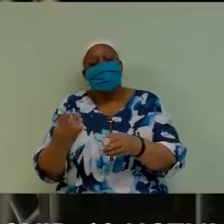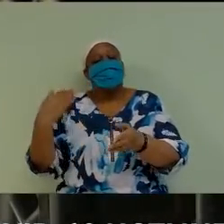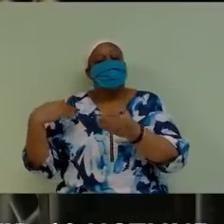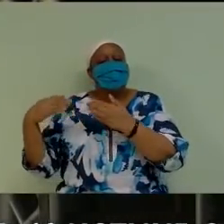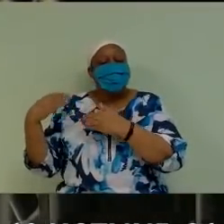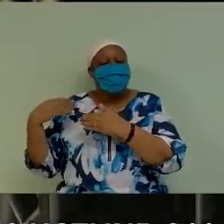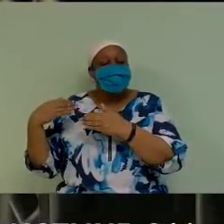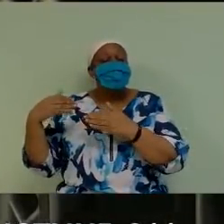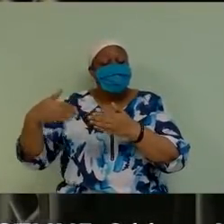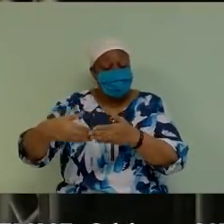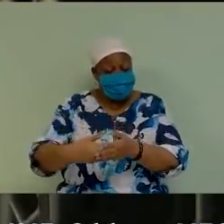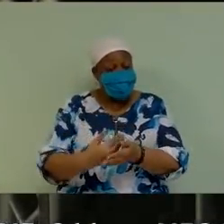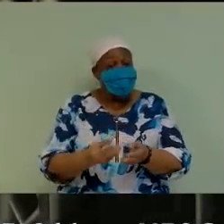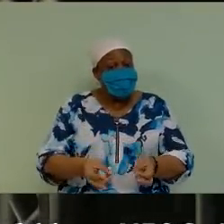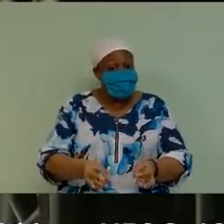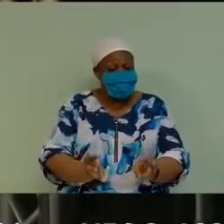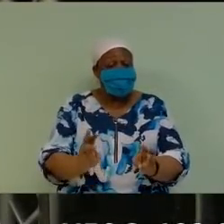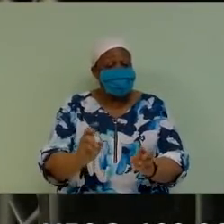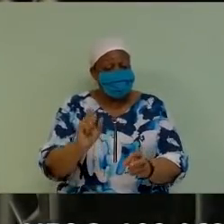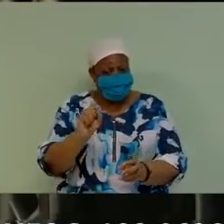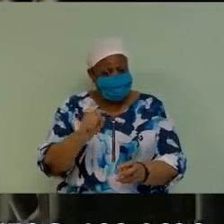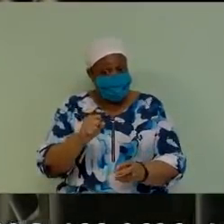normal.